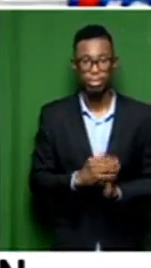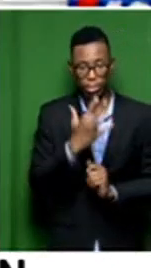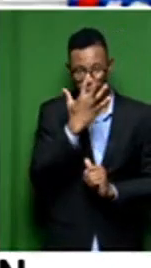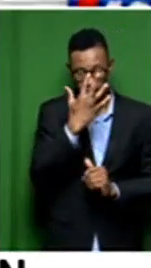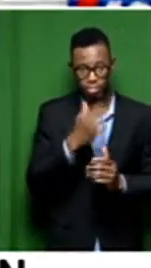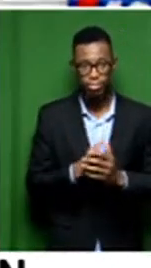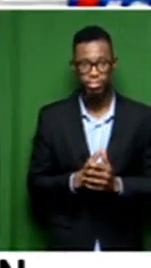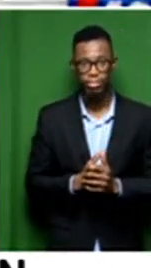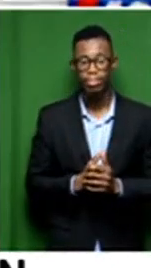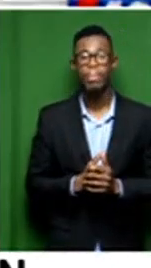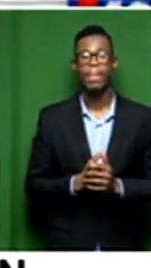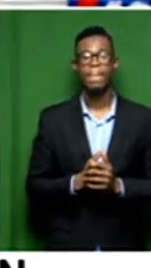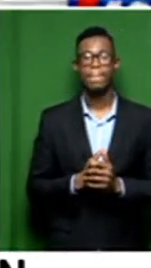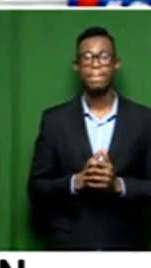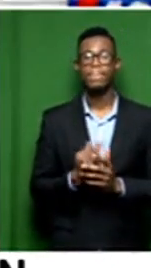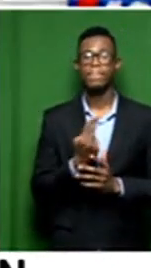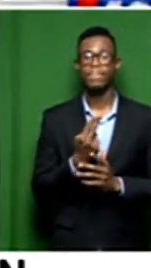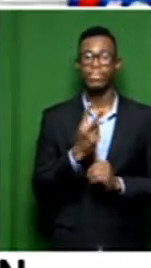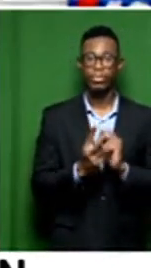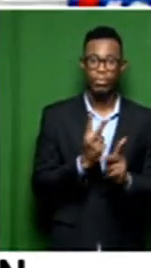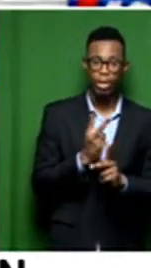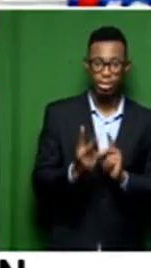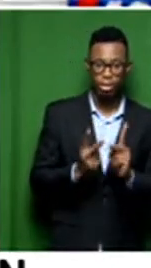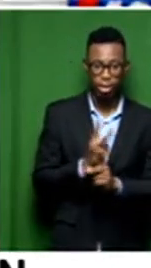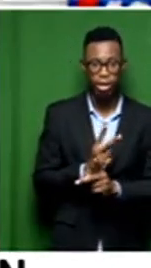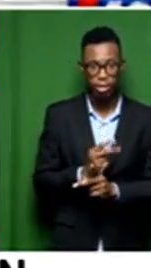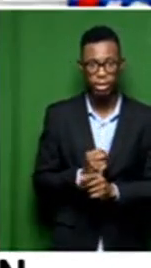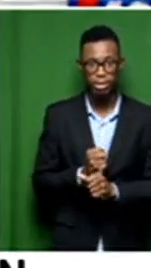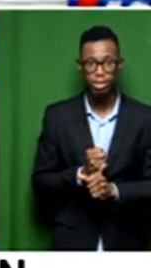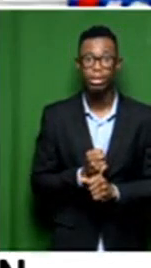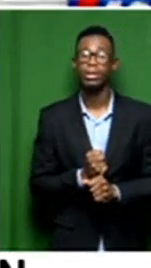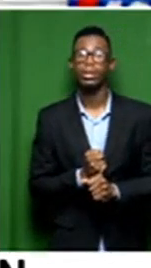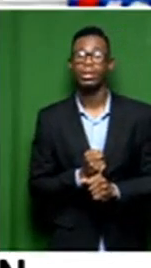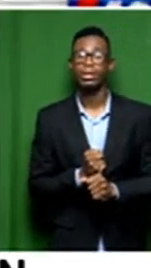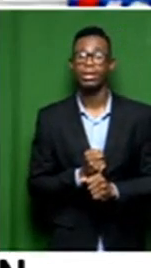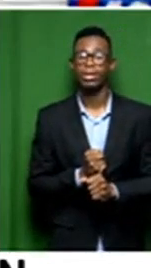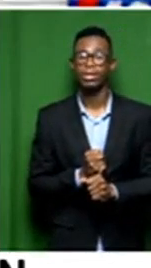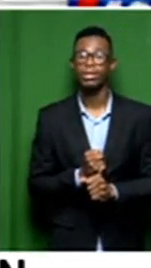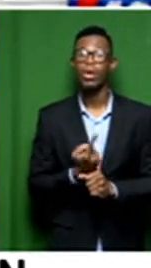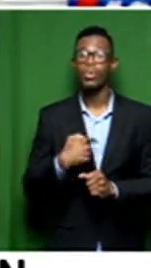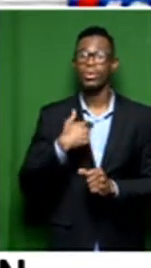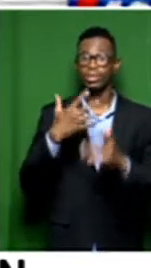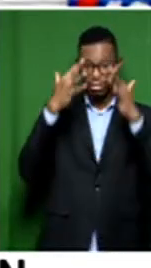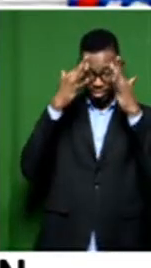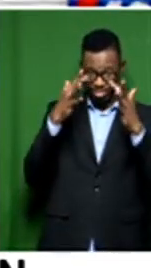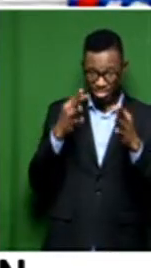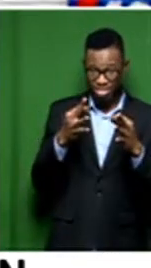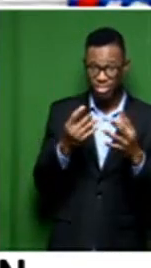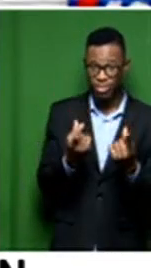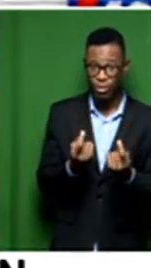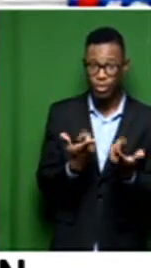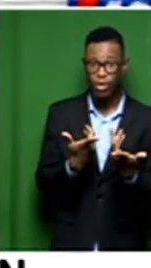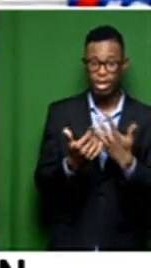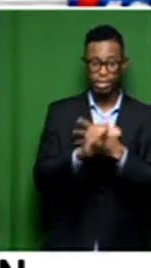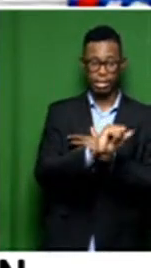curriculum. So again and again from these educators, we heard them say, we need this to be in every classroom in the country, starting with